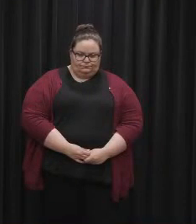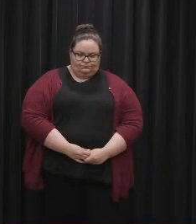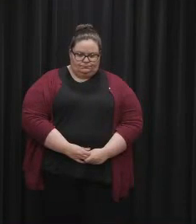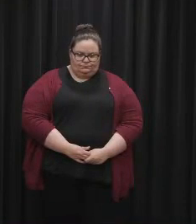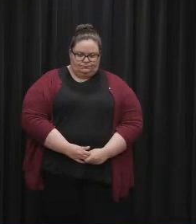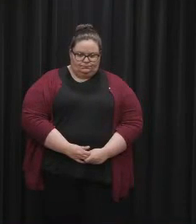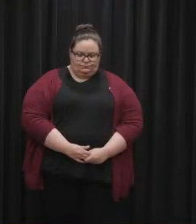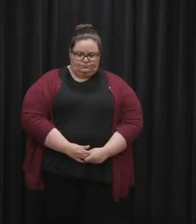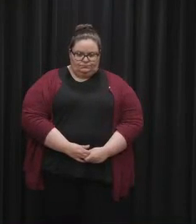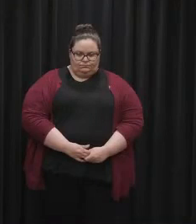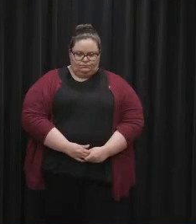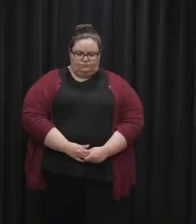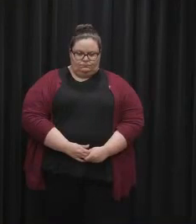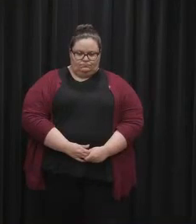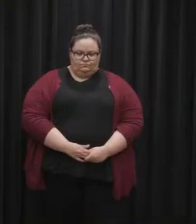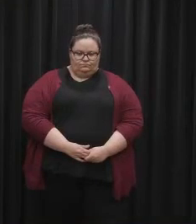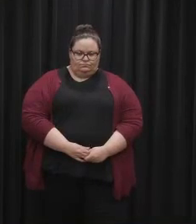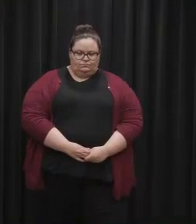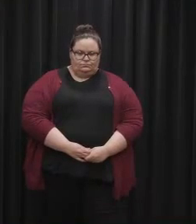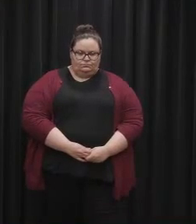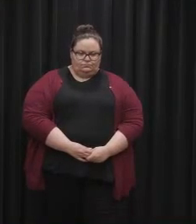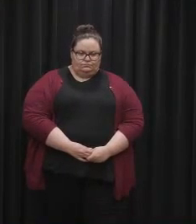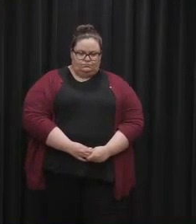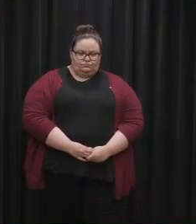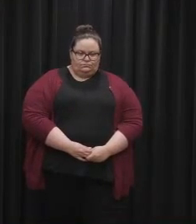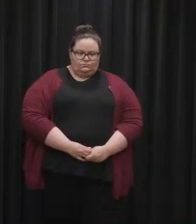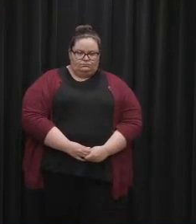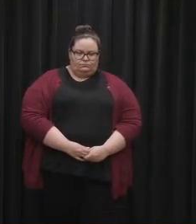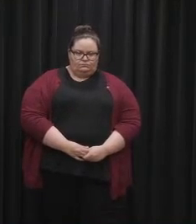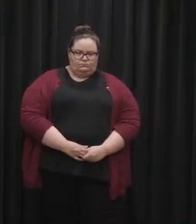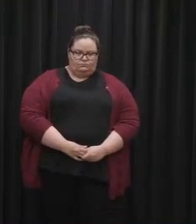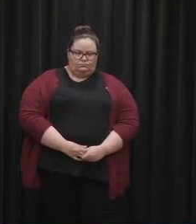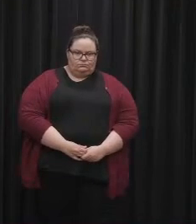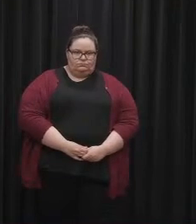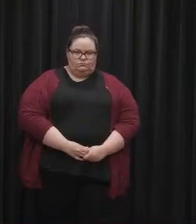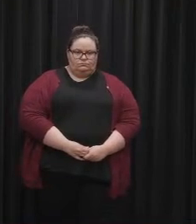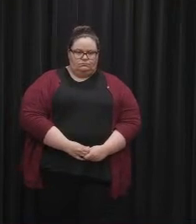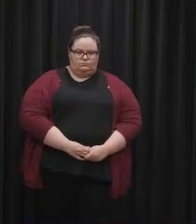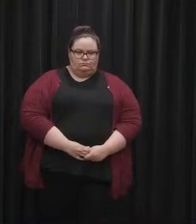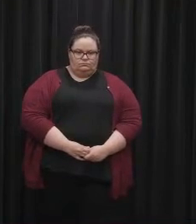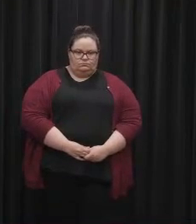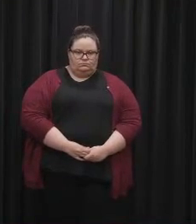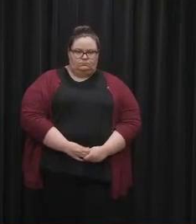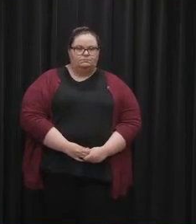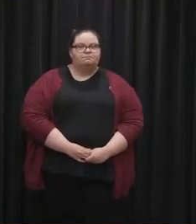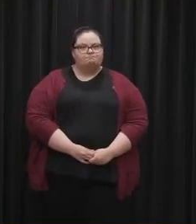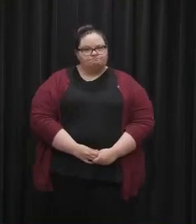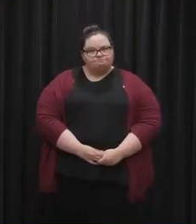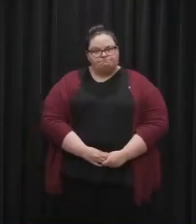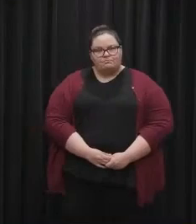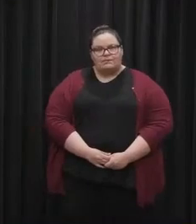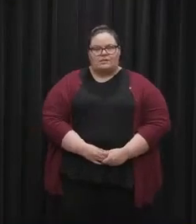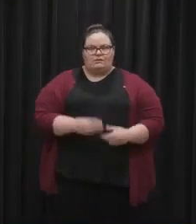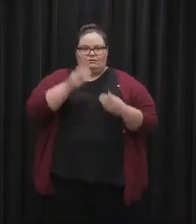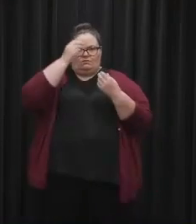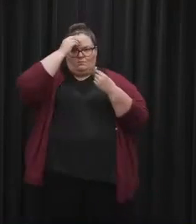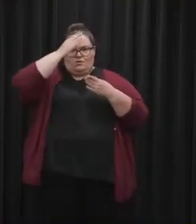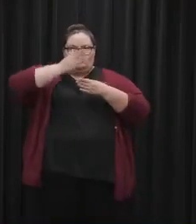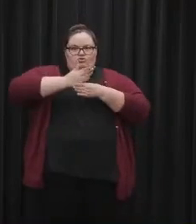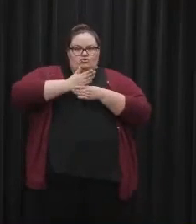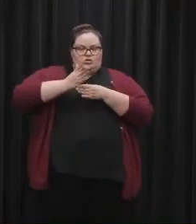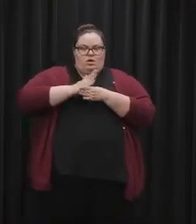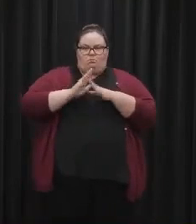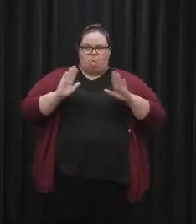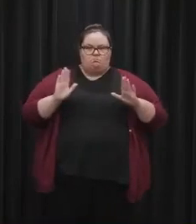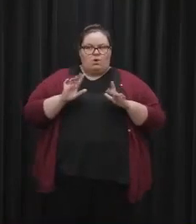how many classes, and so on, because it could start, you know, rumors, and it would be so negative. About